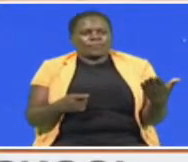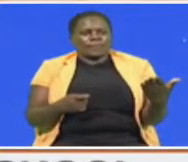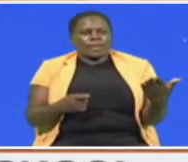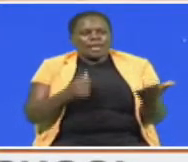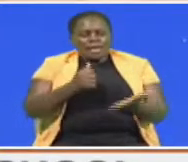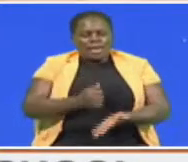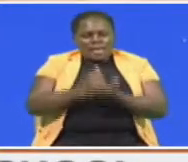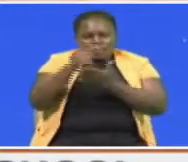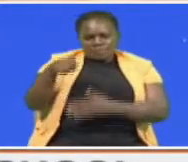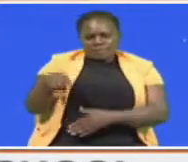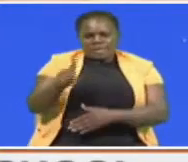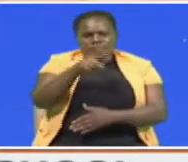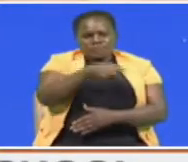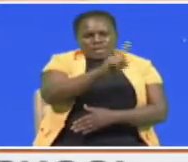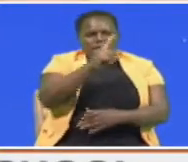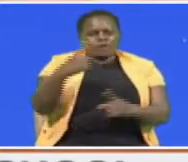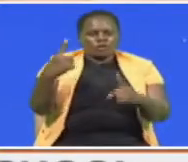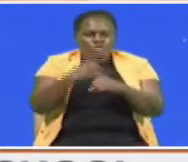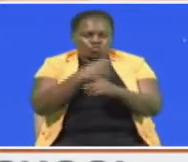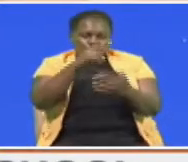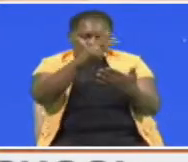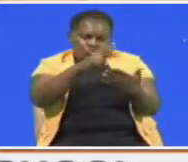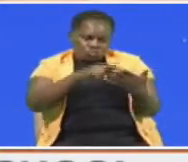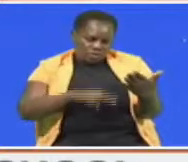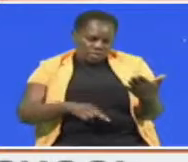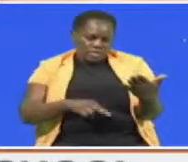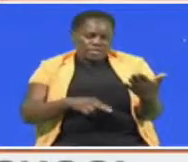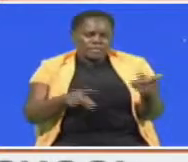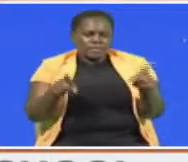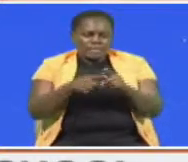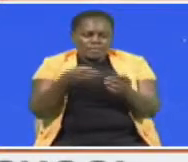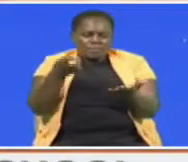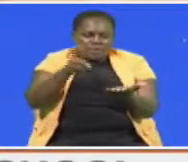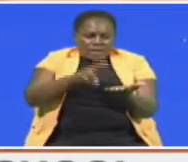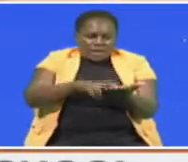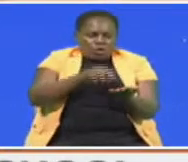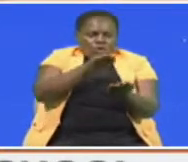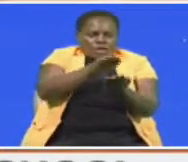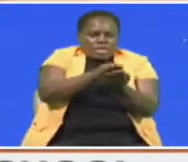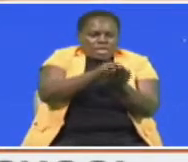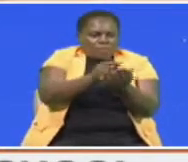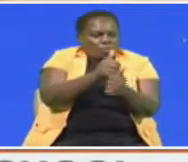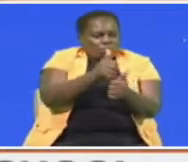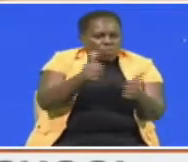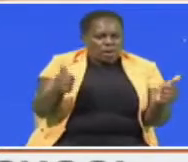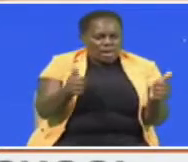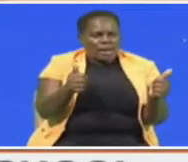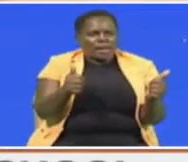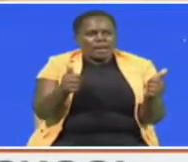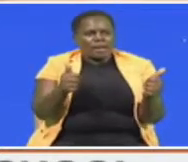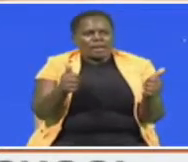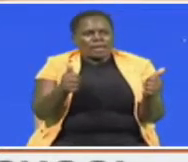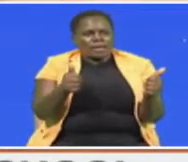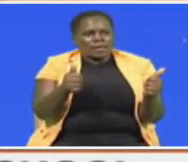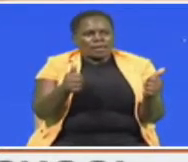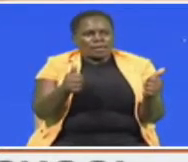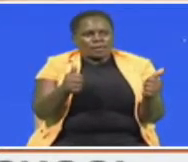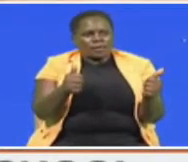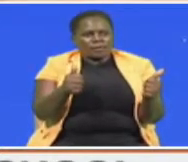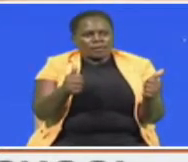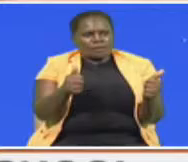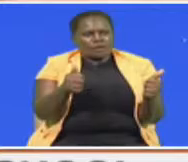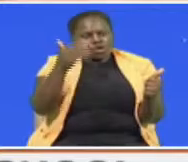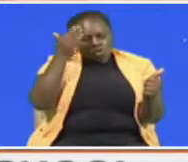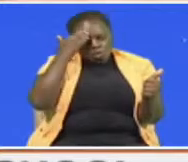they can help themselves through reading, they can keep their records, they can know what's happening in the world, what's